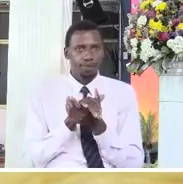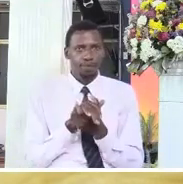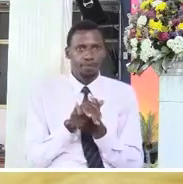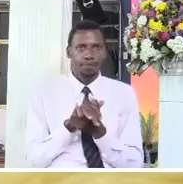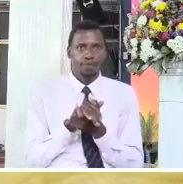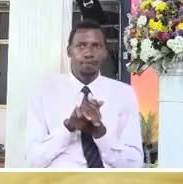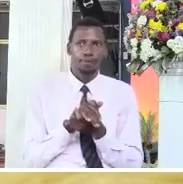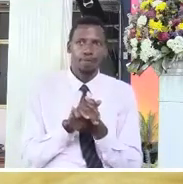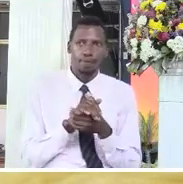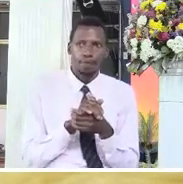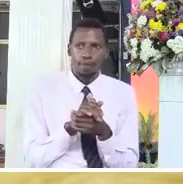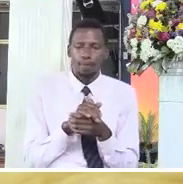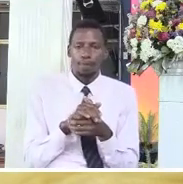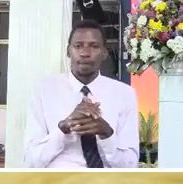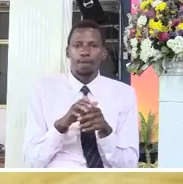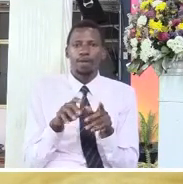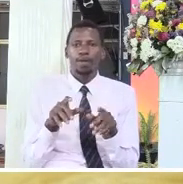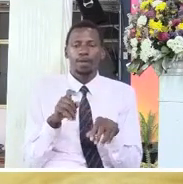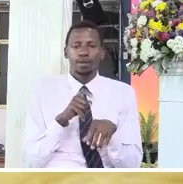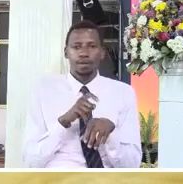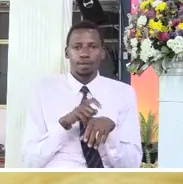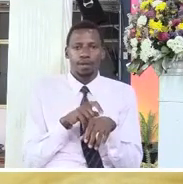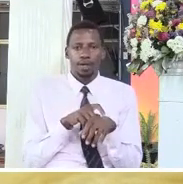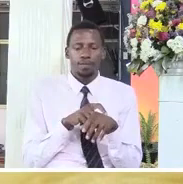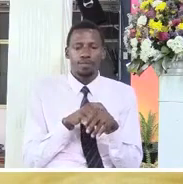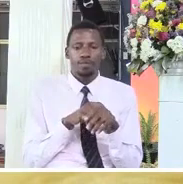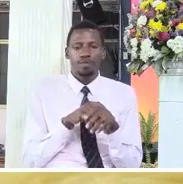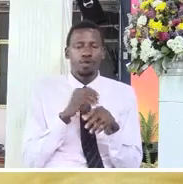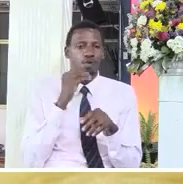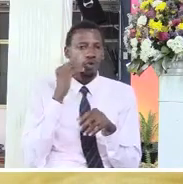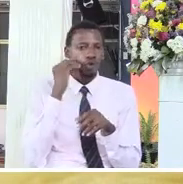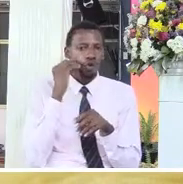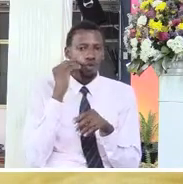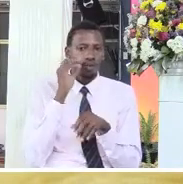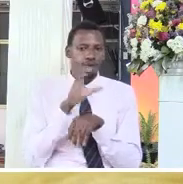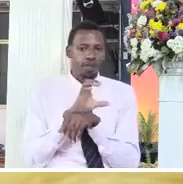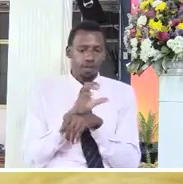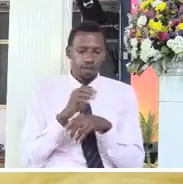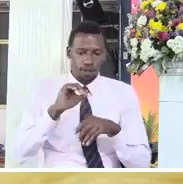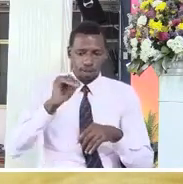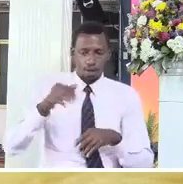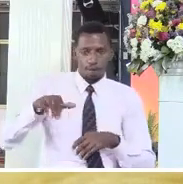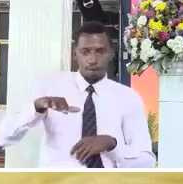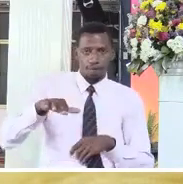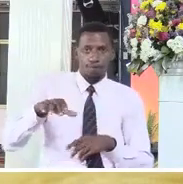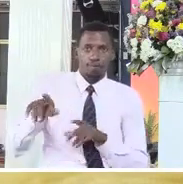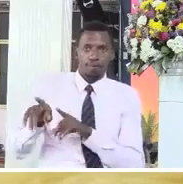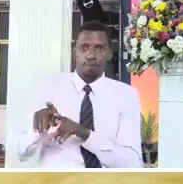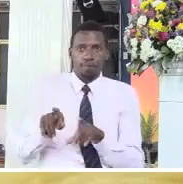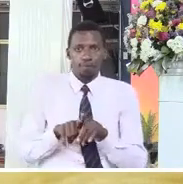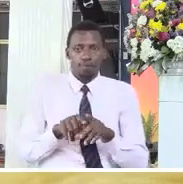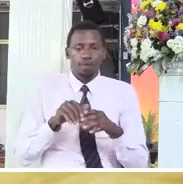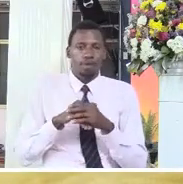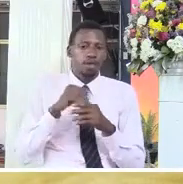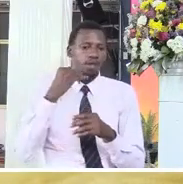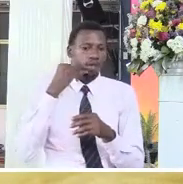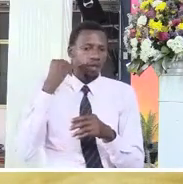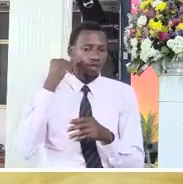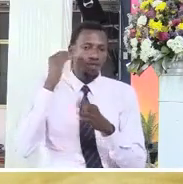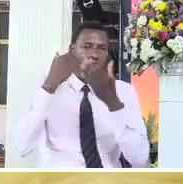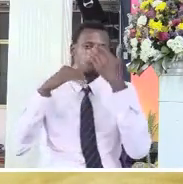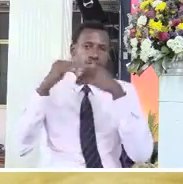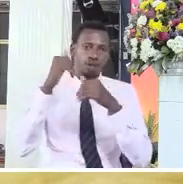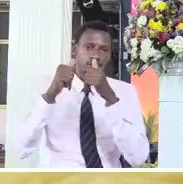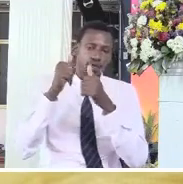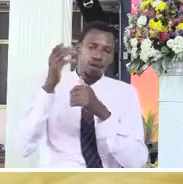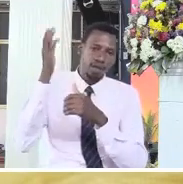that as the local churches in the metropolitan and even in other, in Nakuru, the universities that are